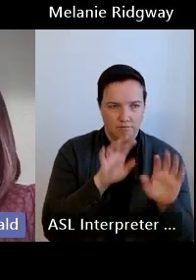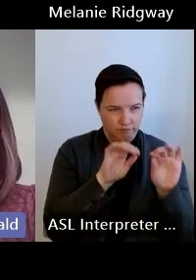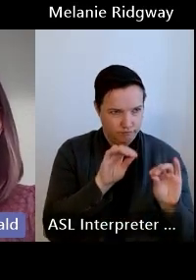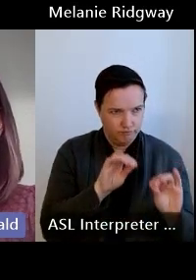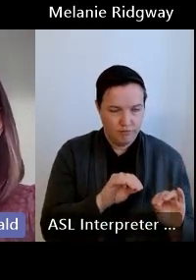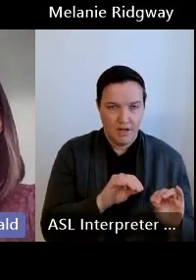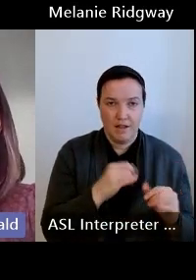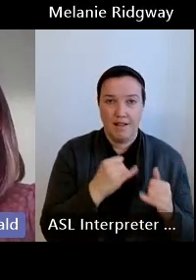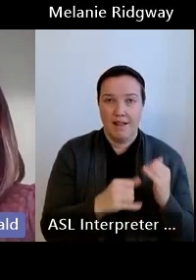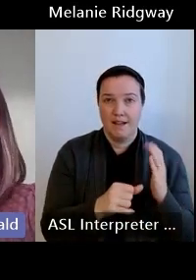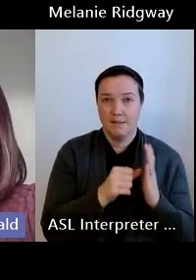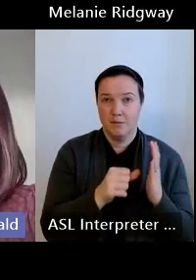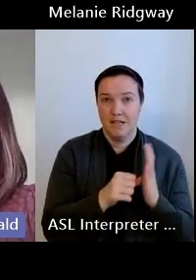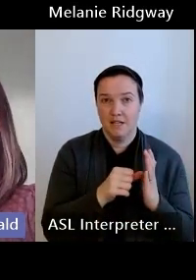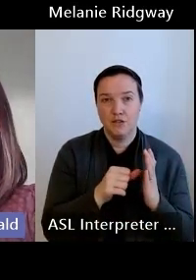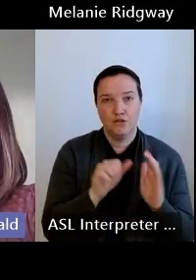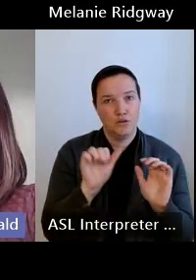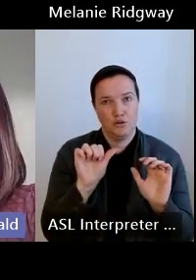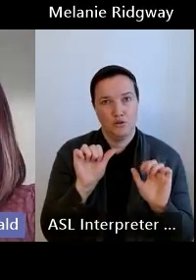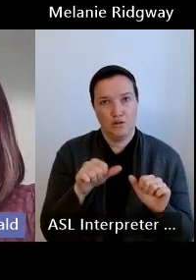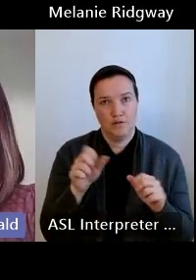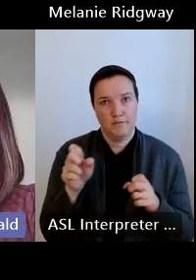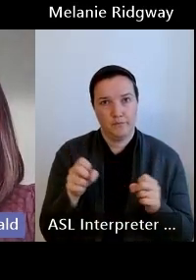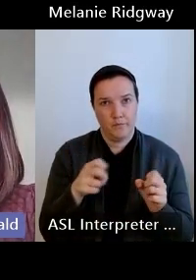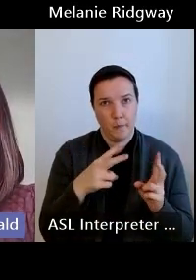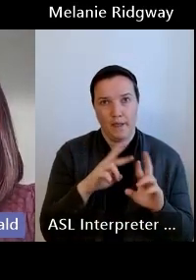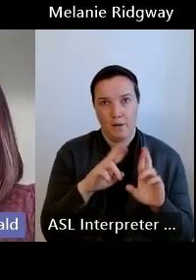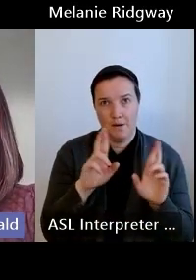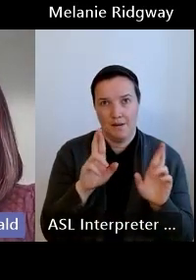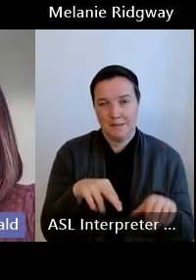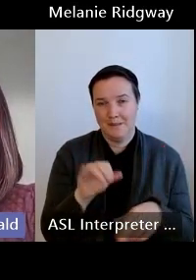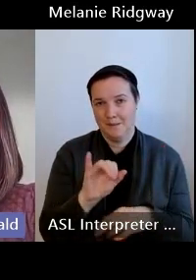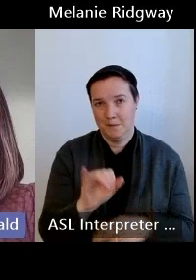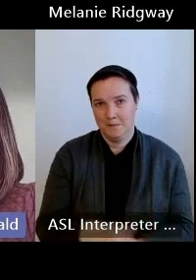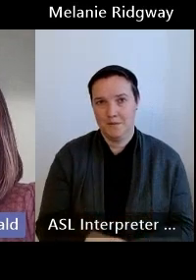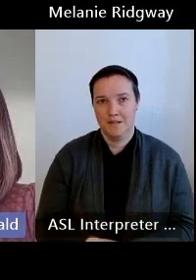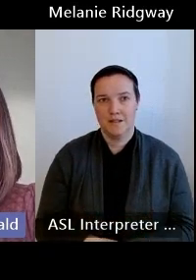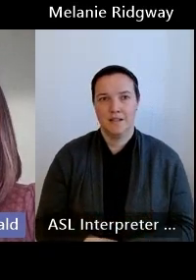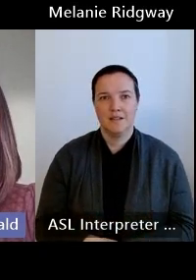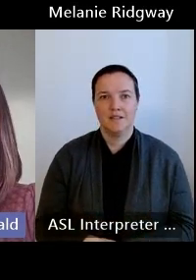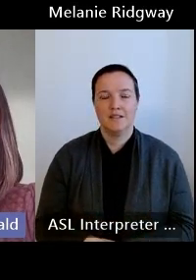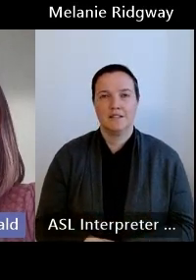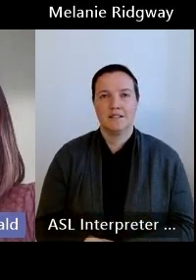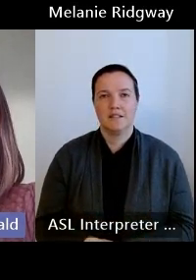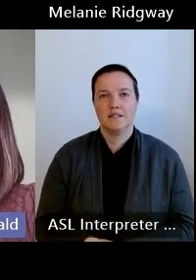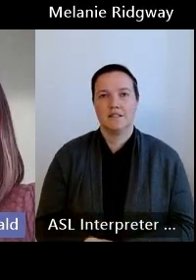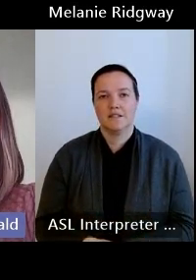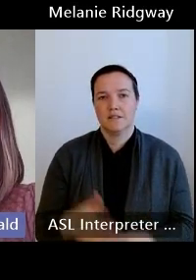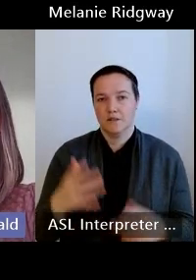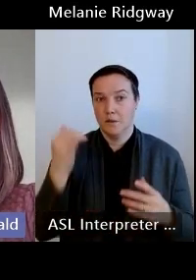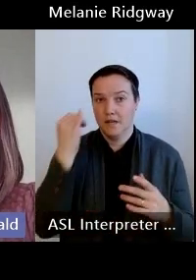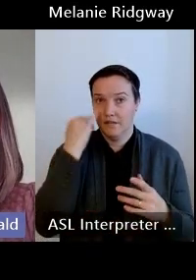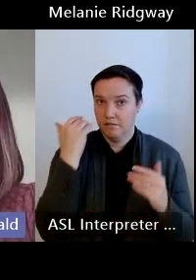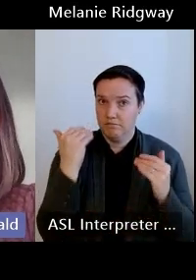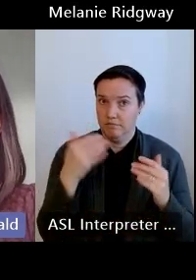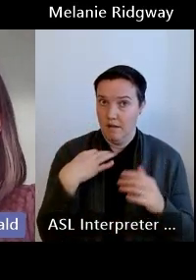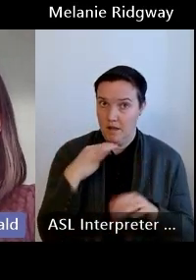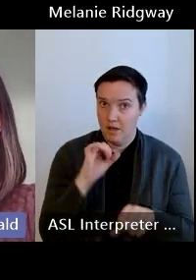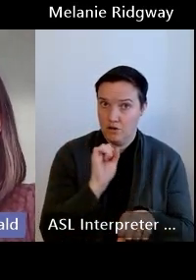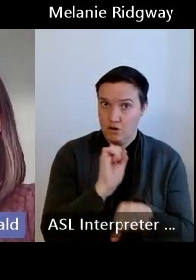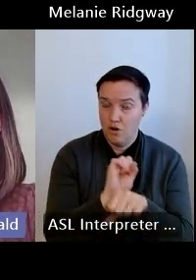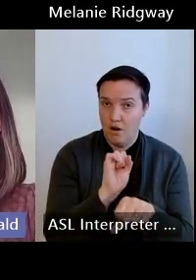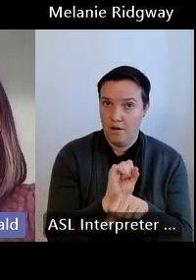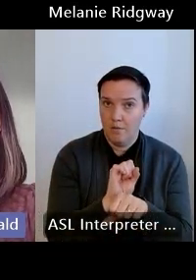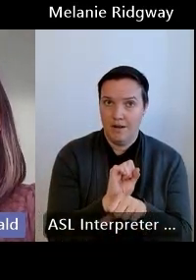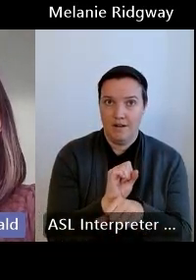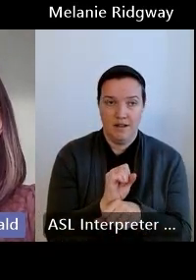last pages, you do have the ability to upload your resume. At which point, if you go to apply for a job, it's there,